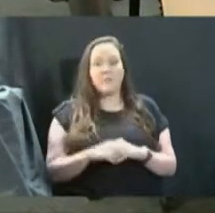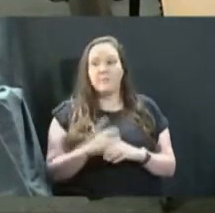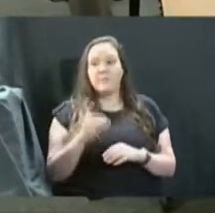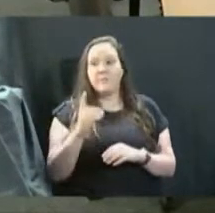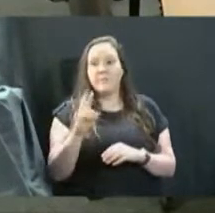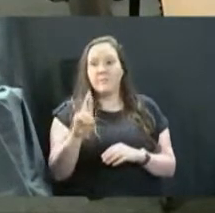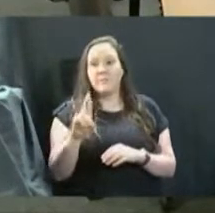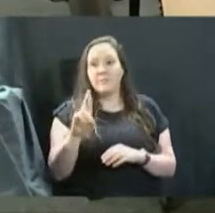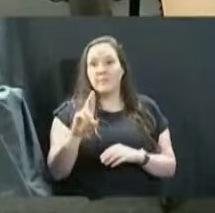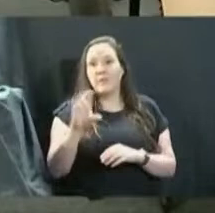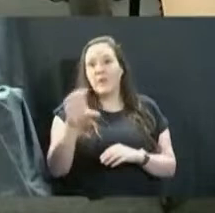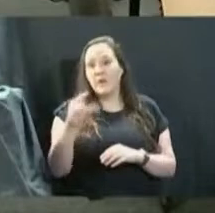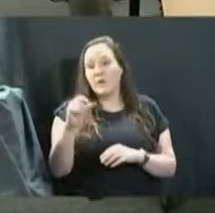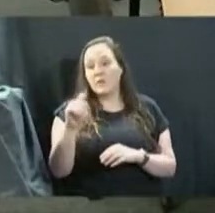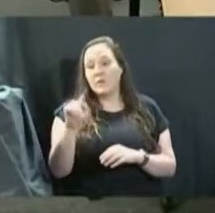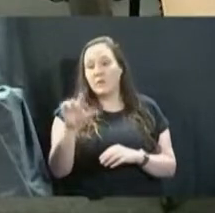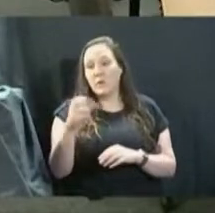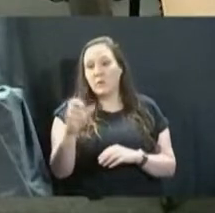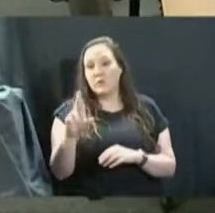Dr. Jack Gocher,